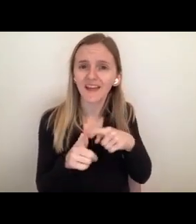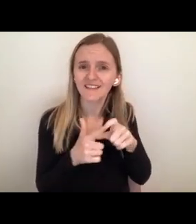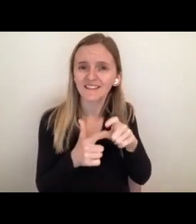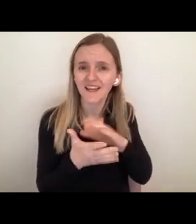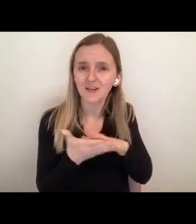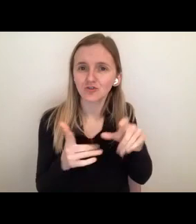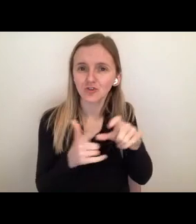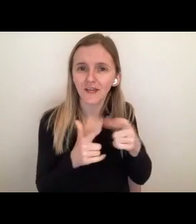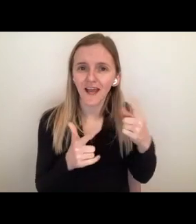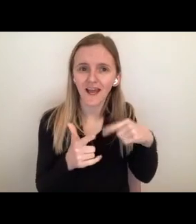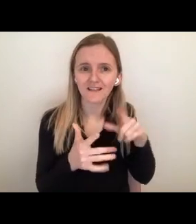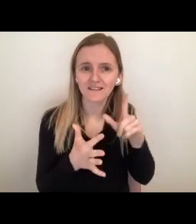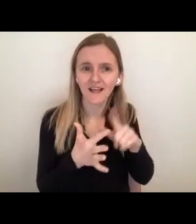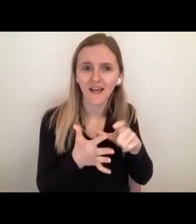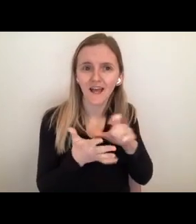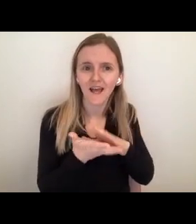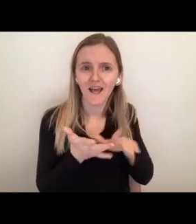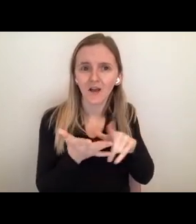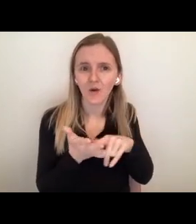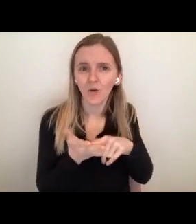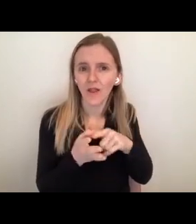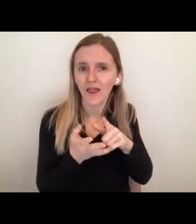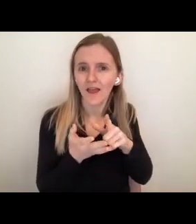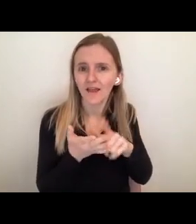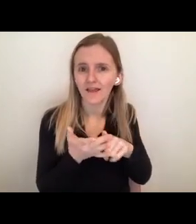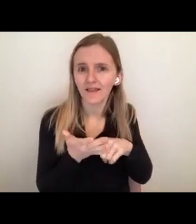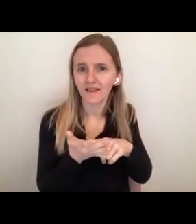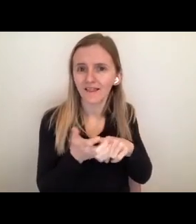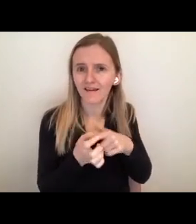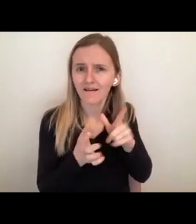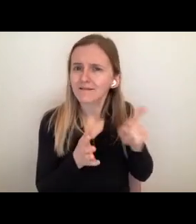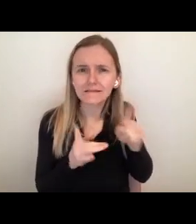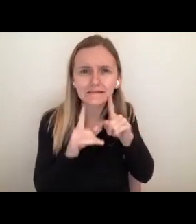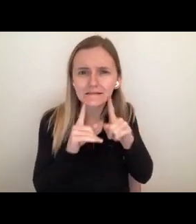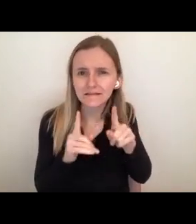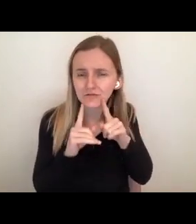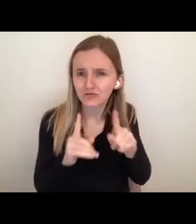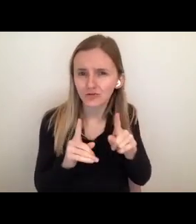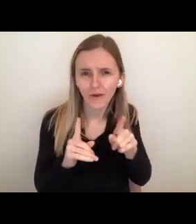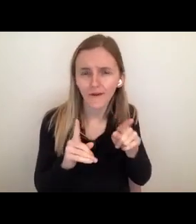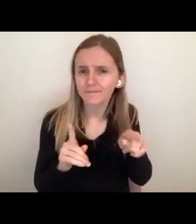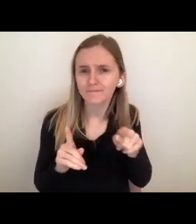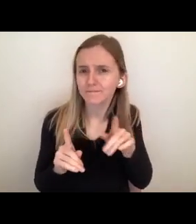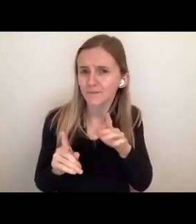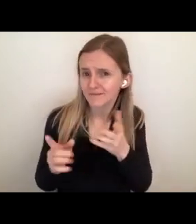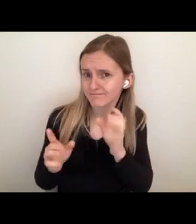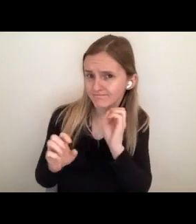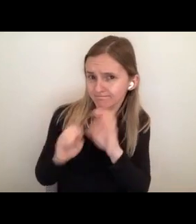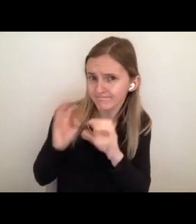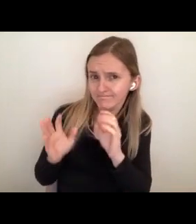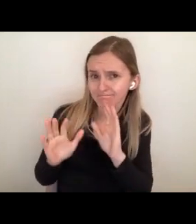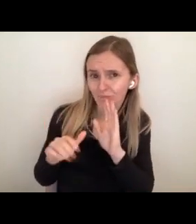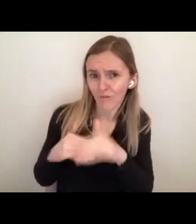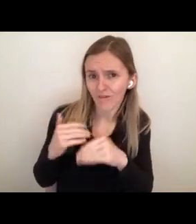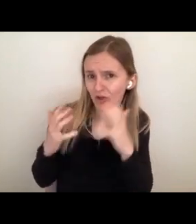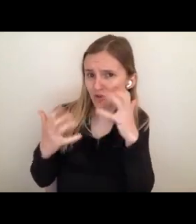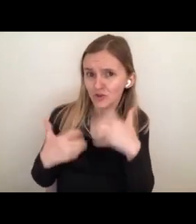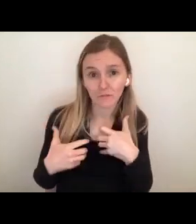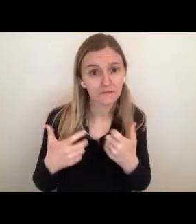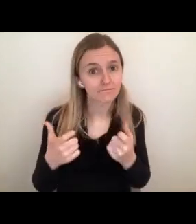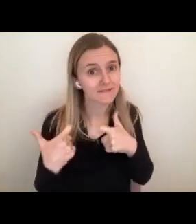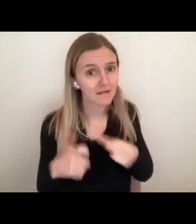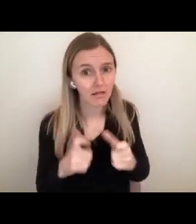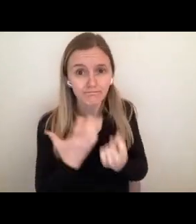suffering. What can we do to change this? The teacher is not listening or responding to our concerns. Okay,